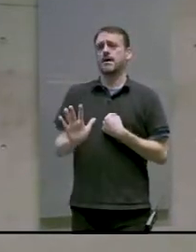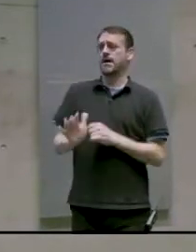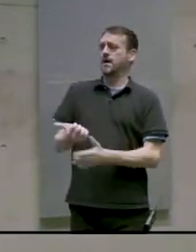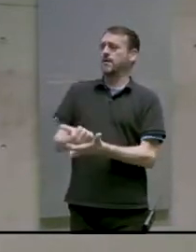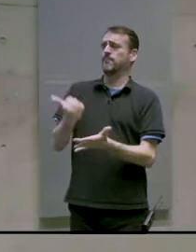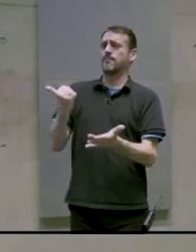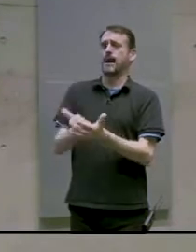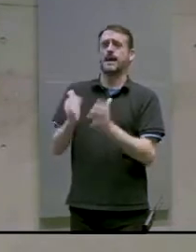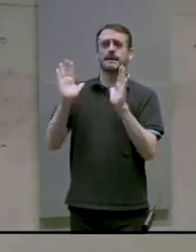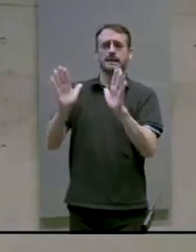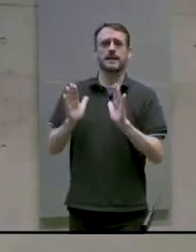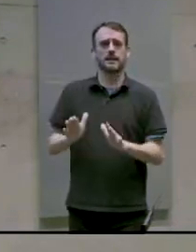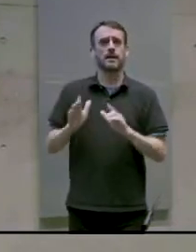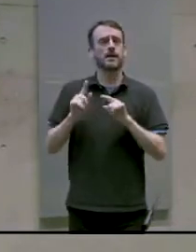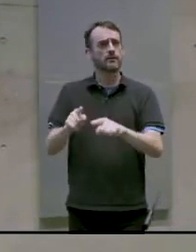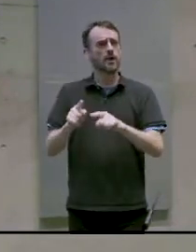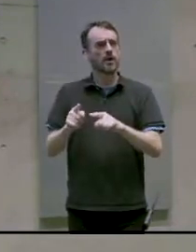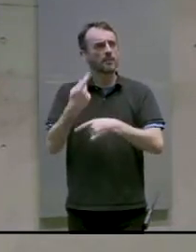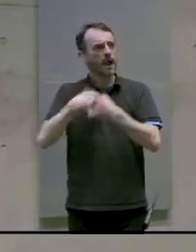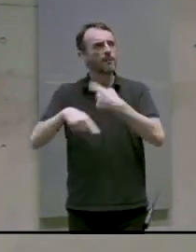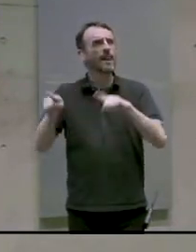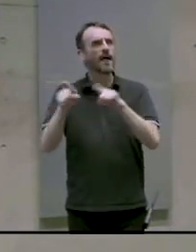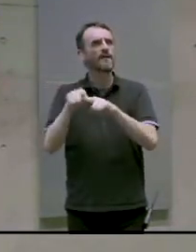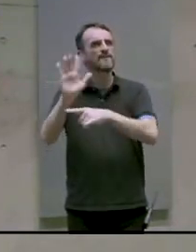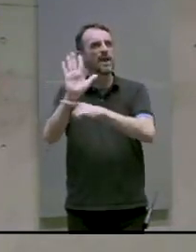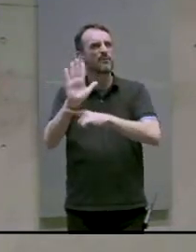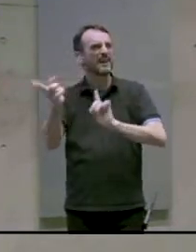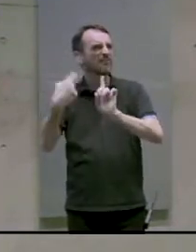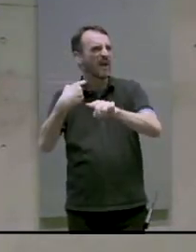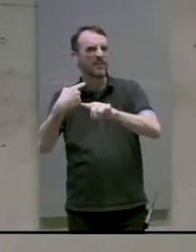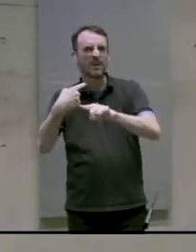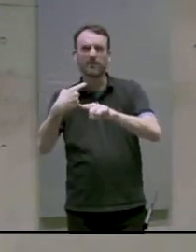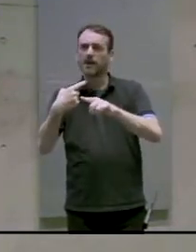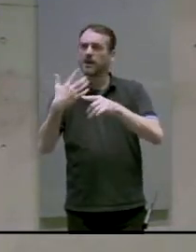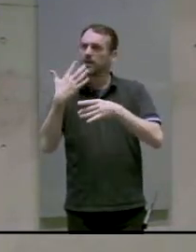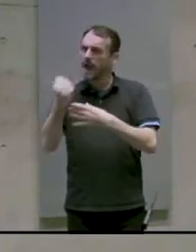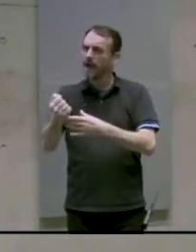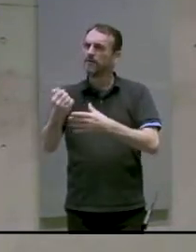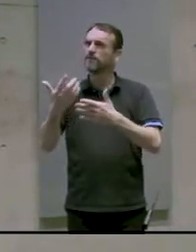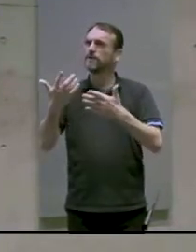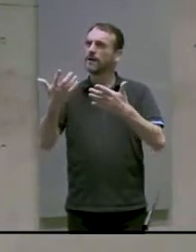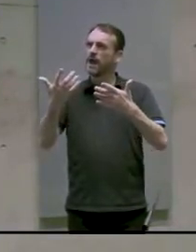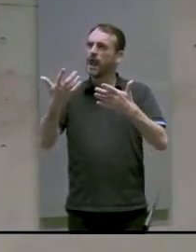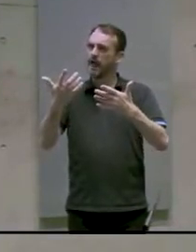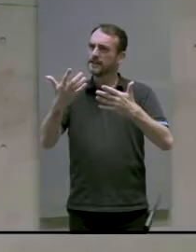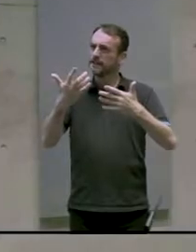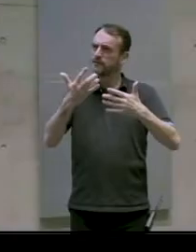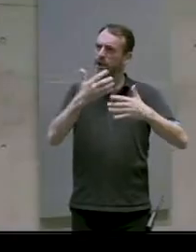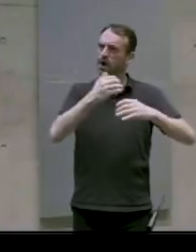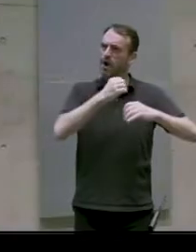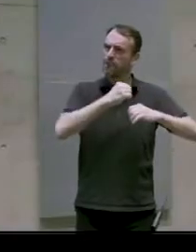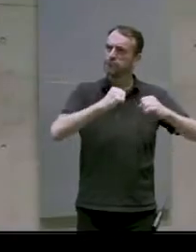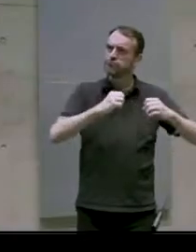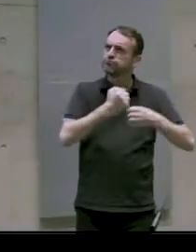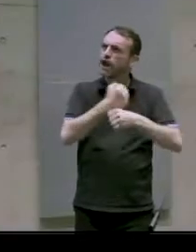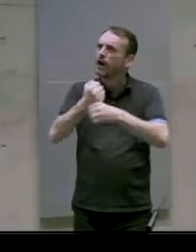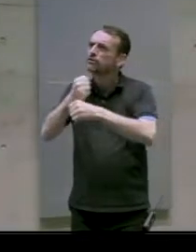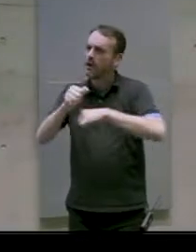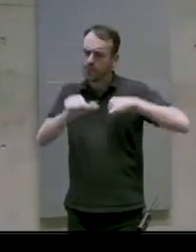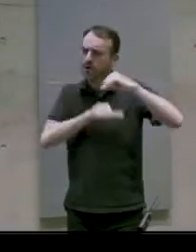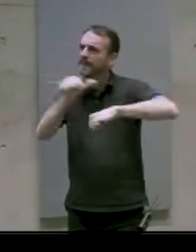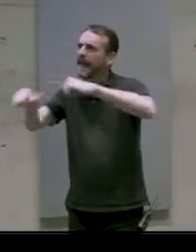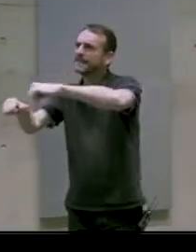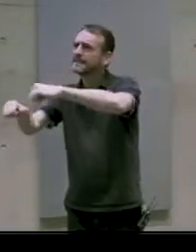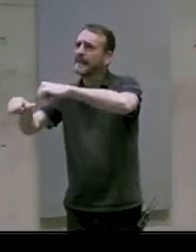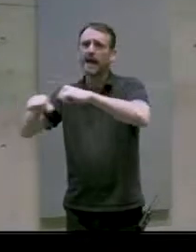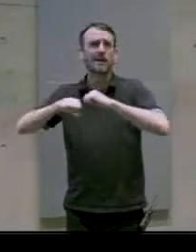you're making proper interactive films now. You've got this engine and pipeline, and you're just whacking through them, and then they all just I don't